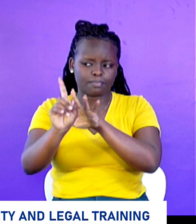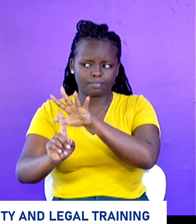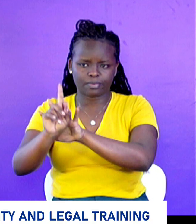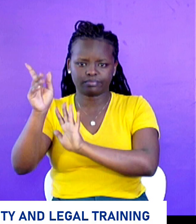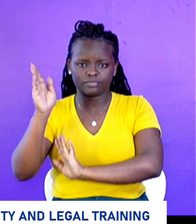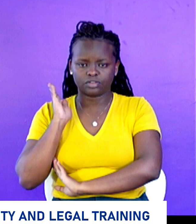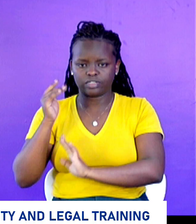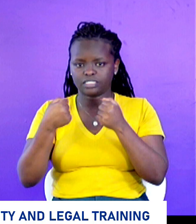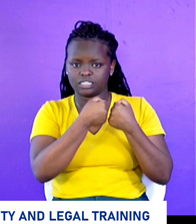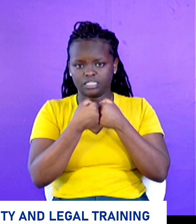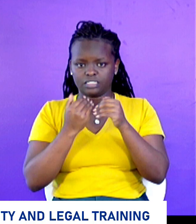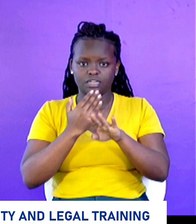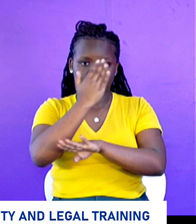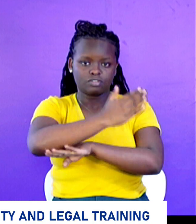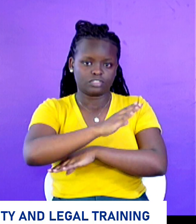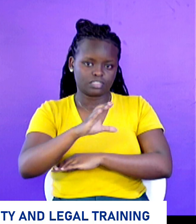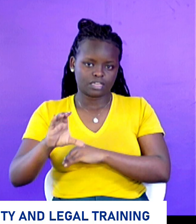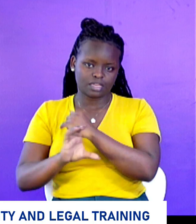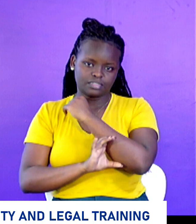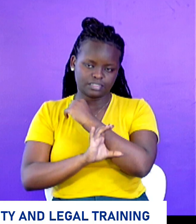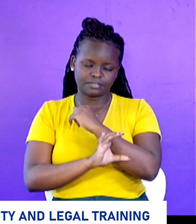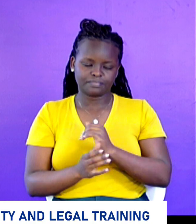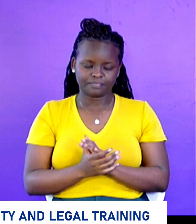challenges across the country.